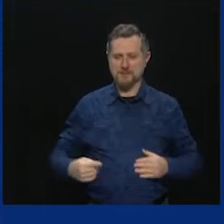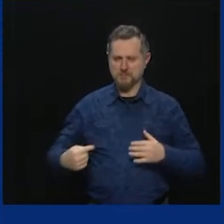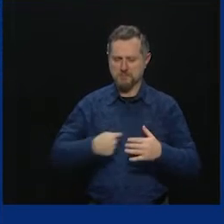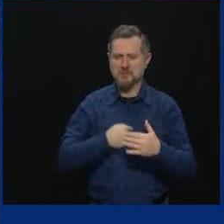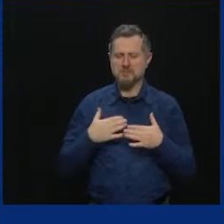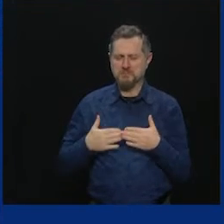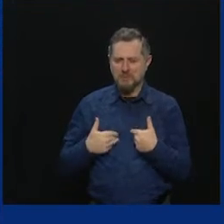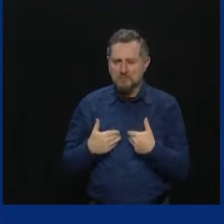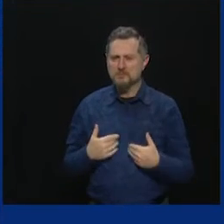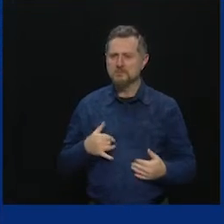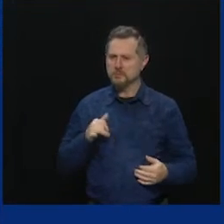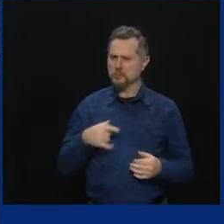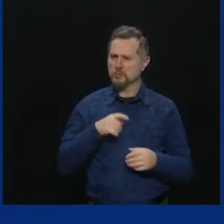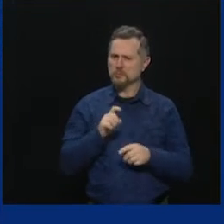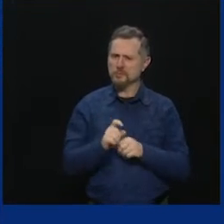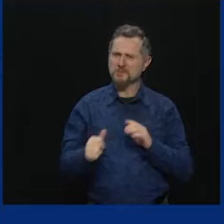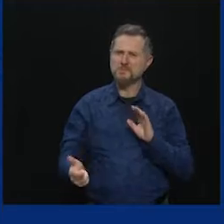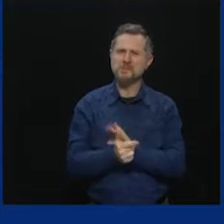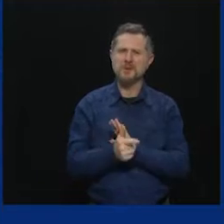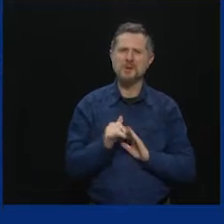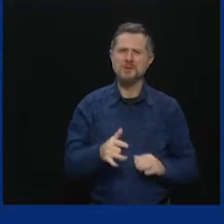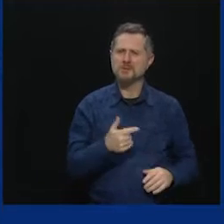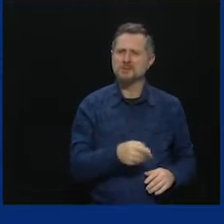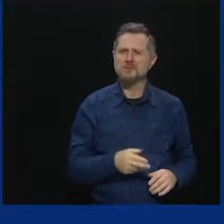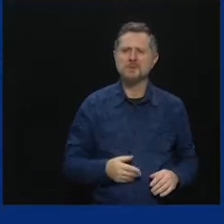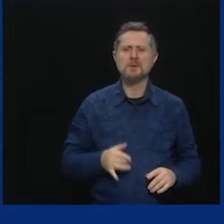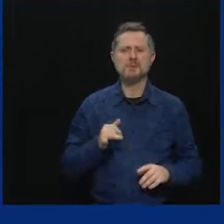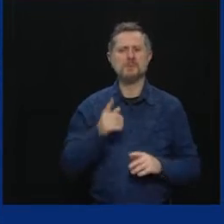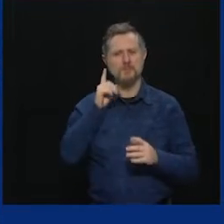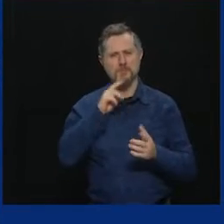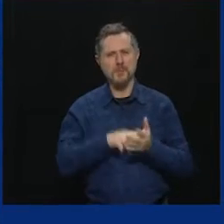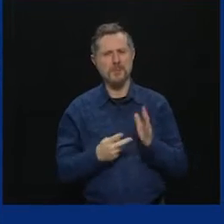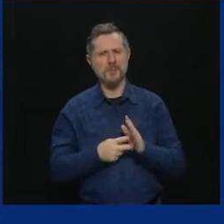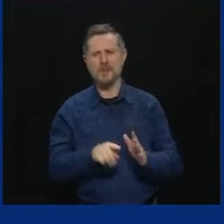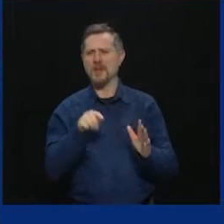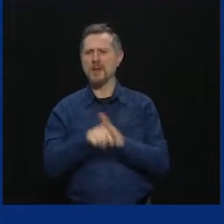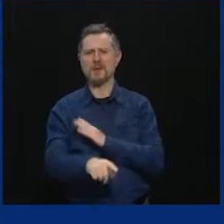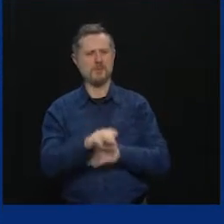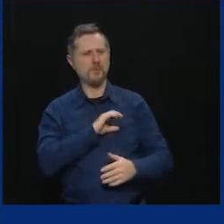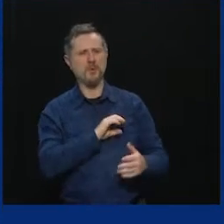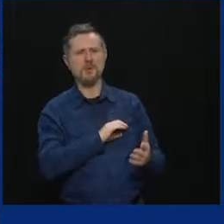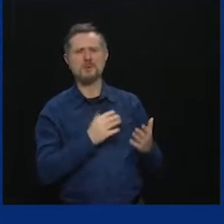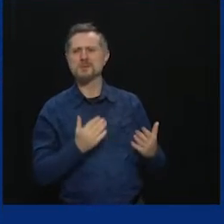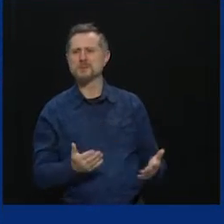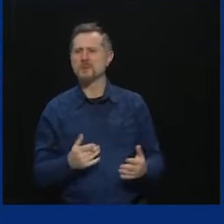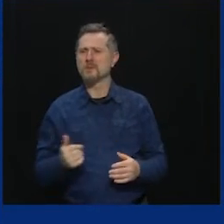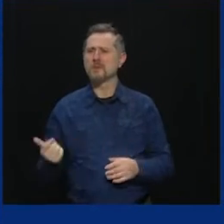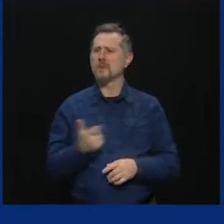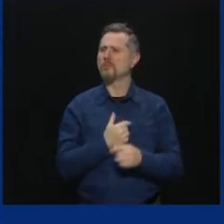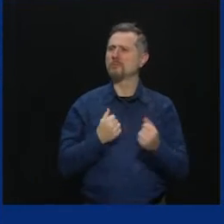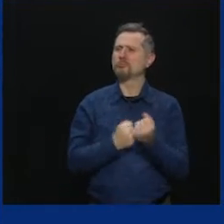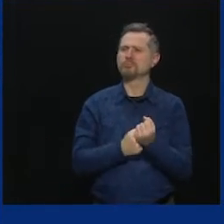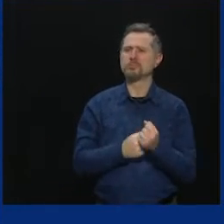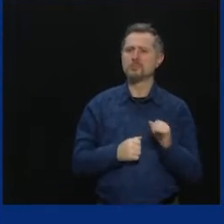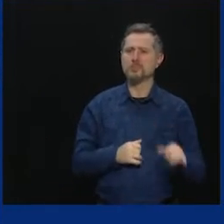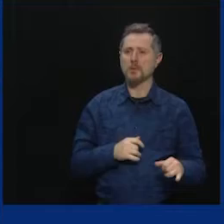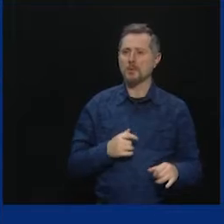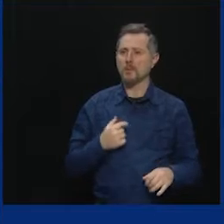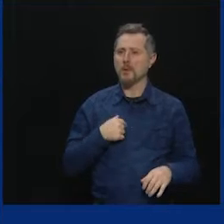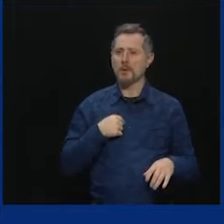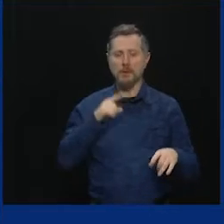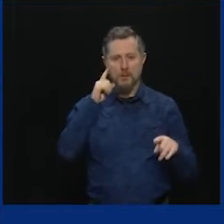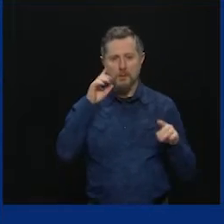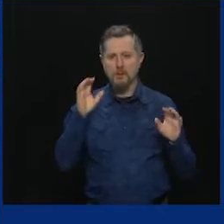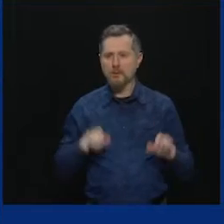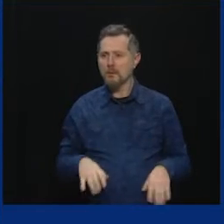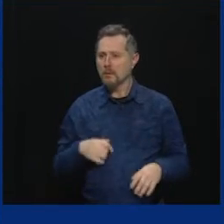to harm someone who's there to protect our society. How could this be controversial? Well, it was a real wake-up call for me to see